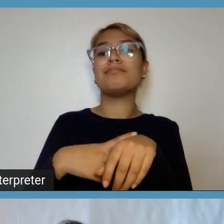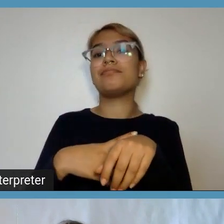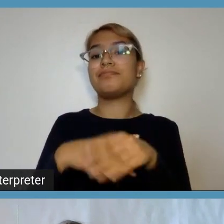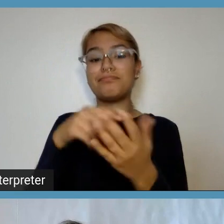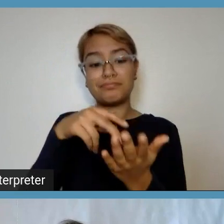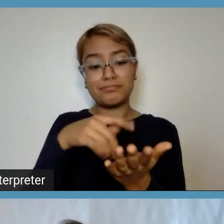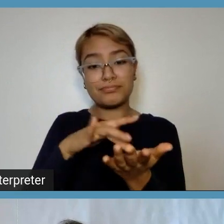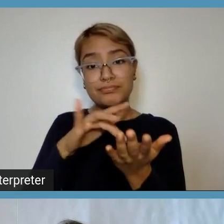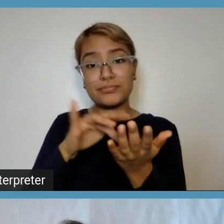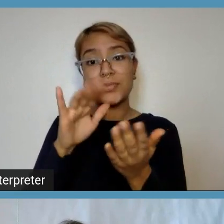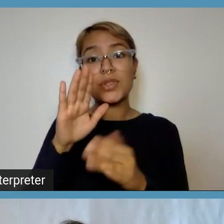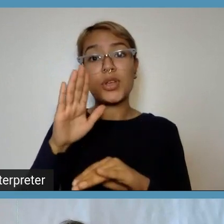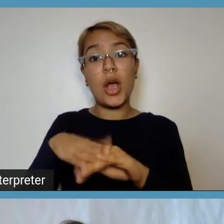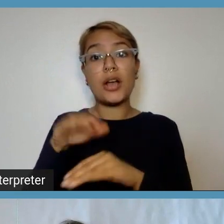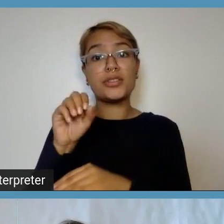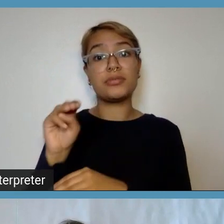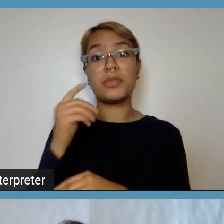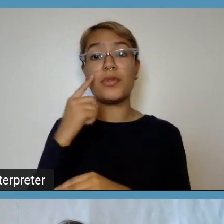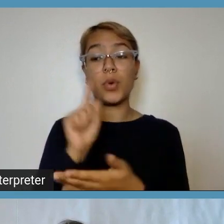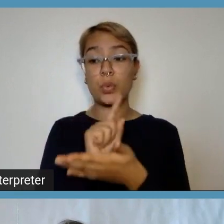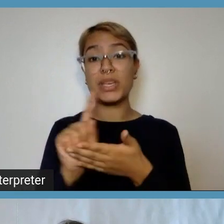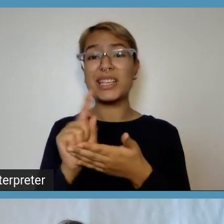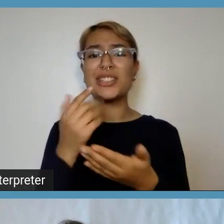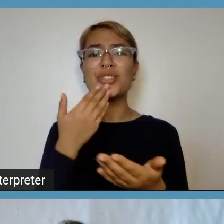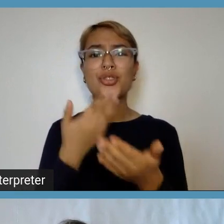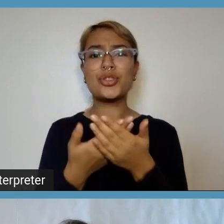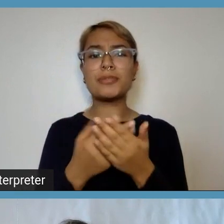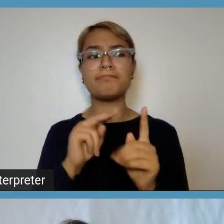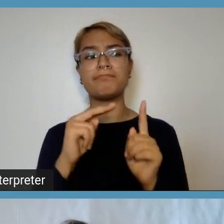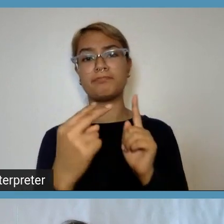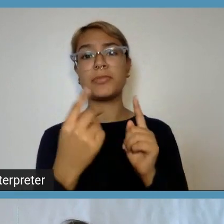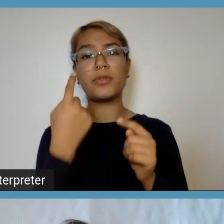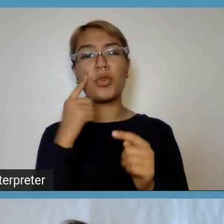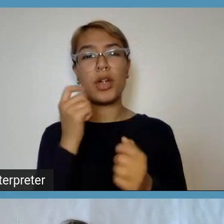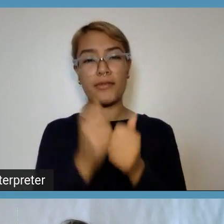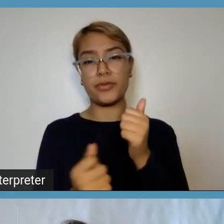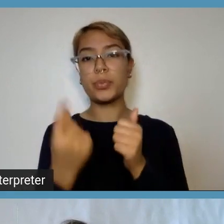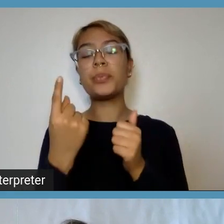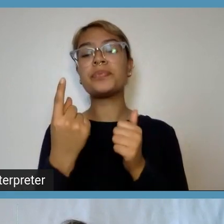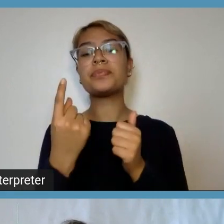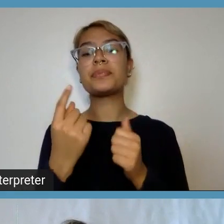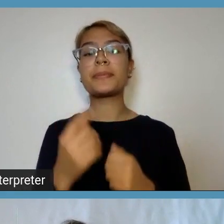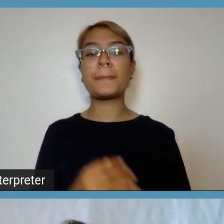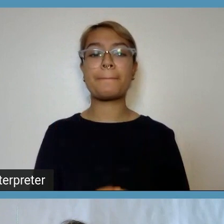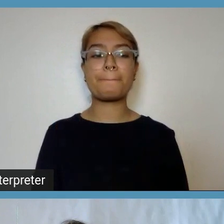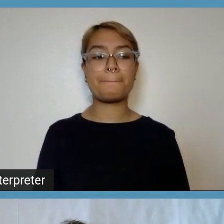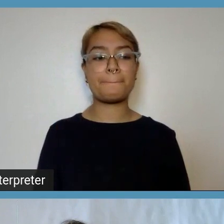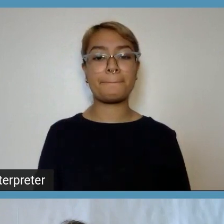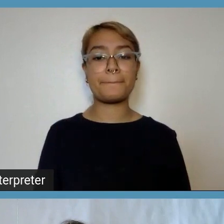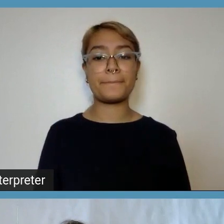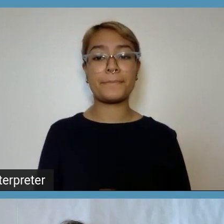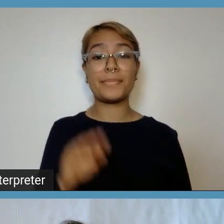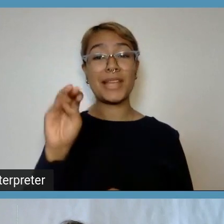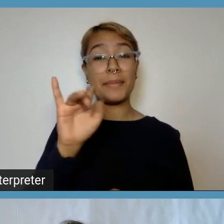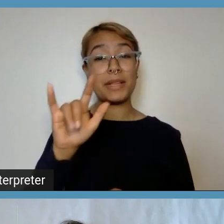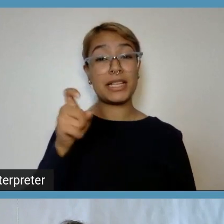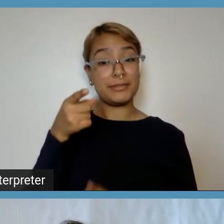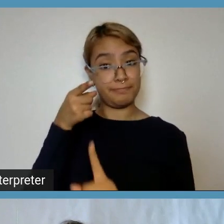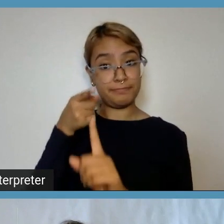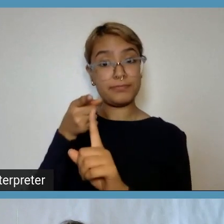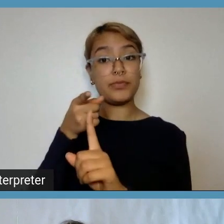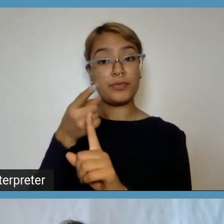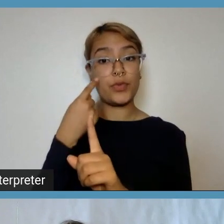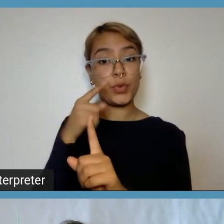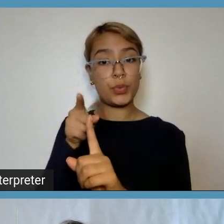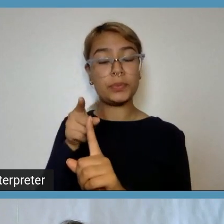or per week. It's good to put it in perspective for everyone. Emily, this one's specifically for